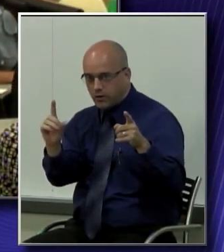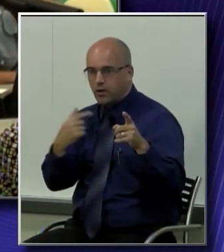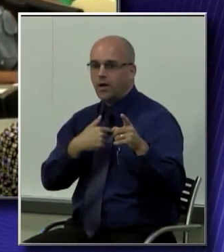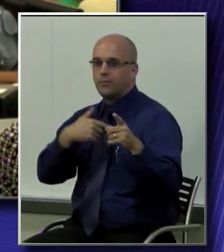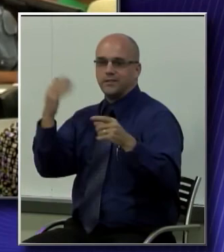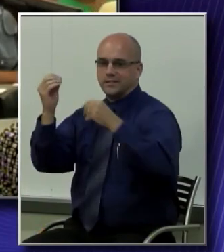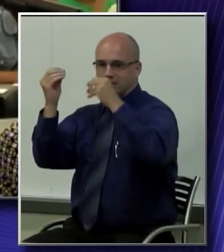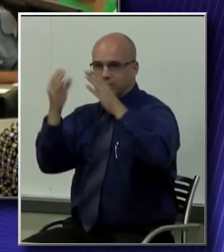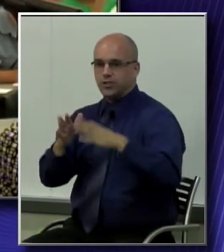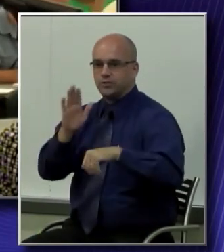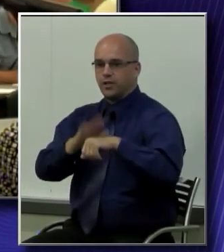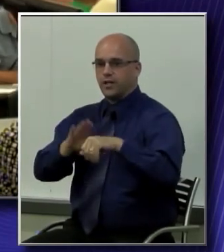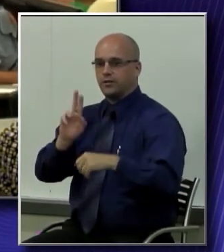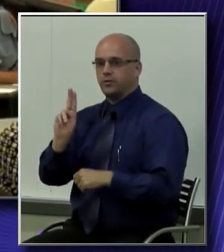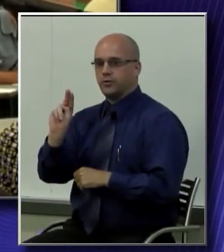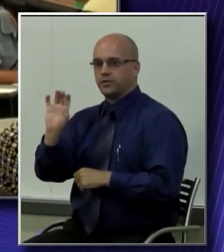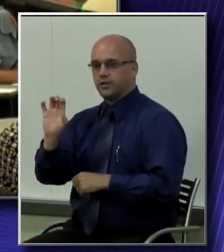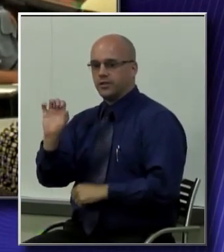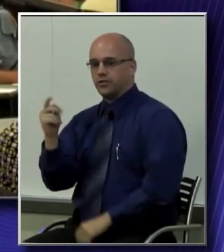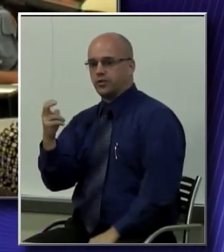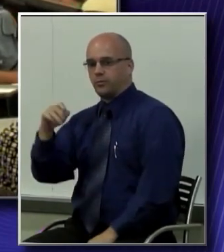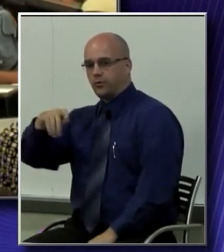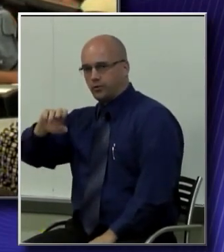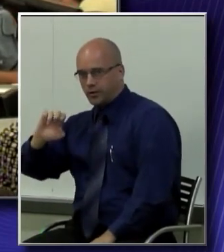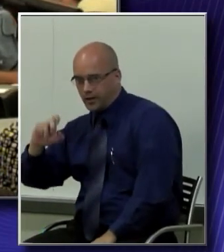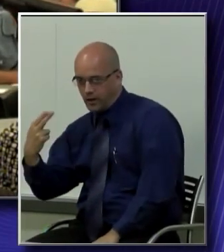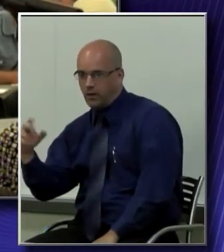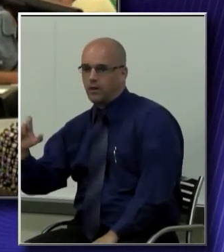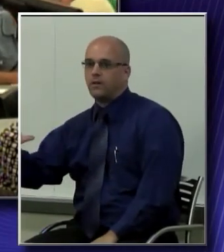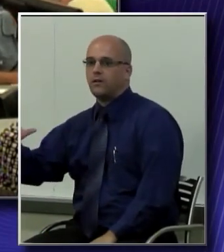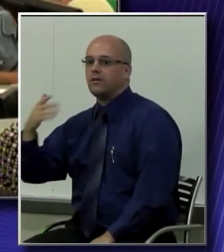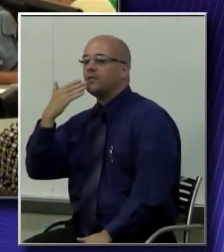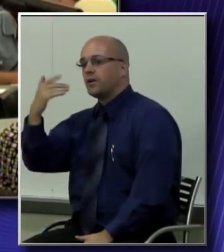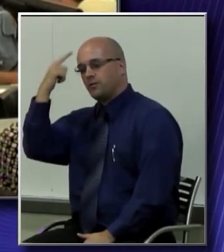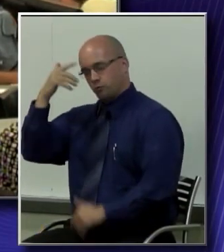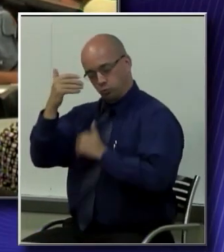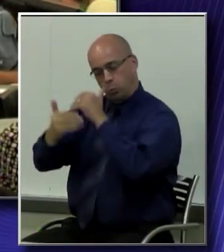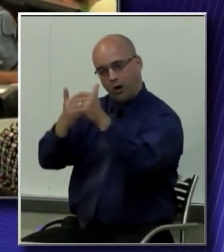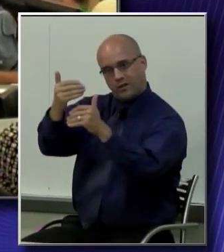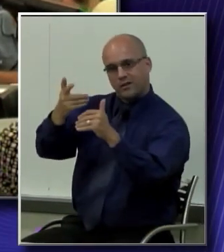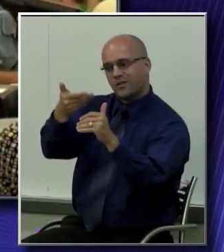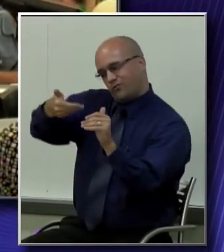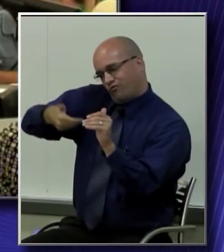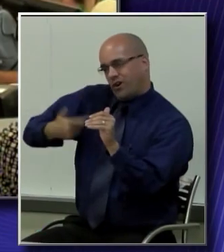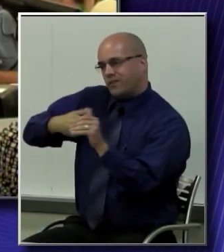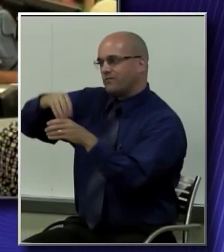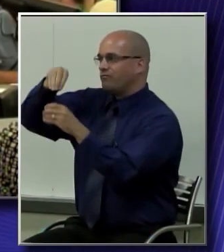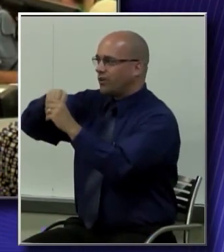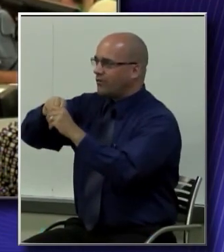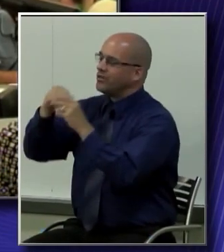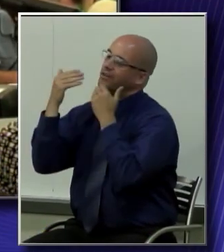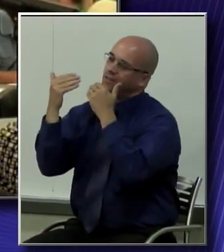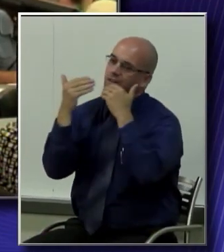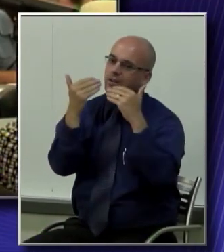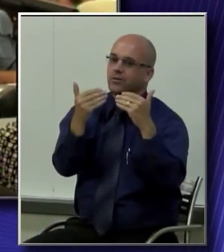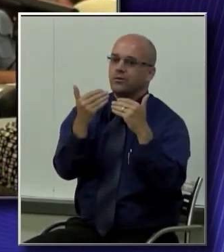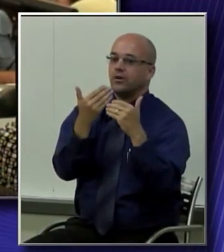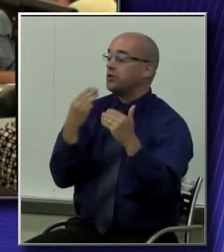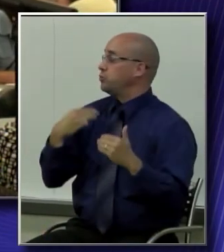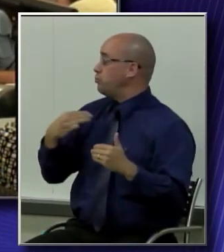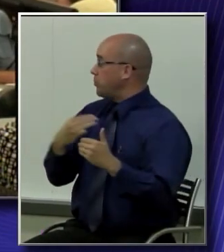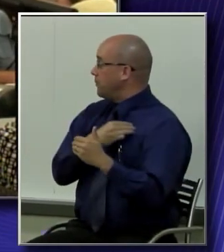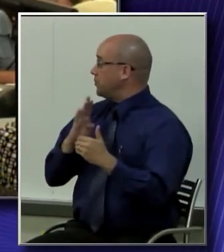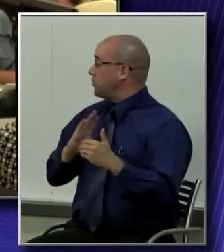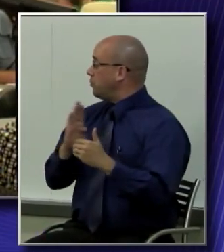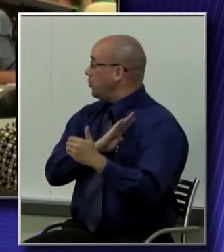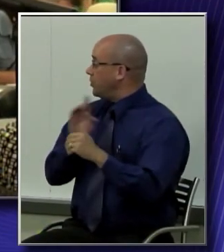Mass Communication at UNC Chapel Hill. Thank you for this process and for inviting us to have input, and thank you to the members of the board for your sacrifice of time